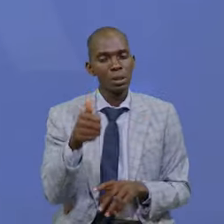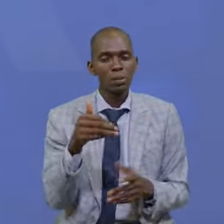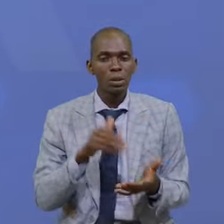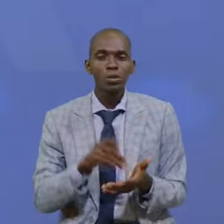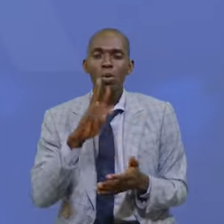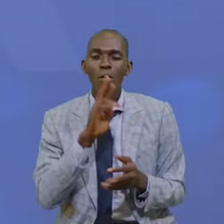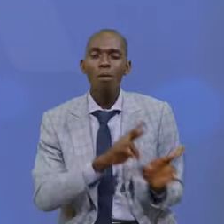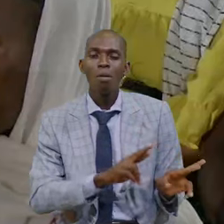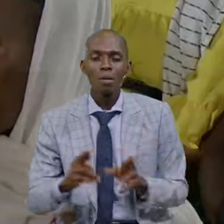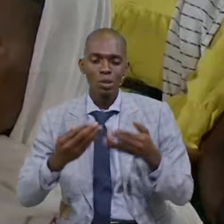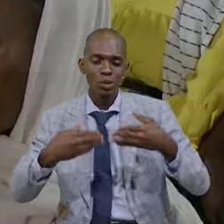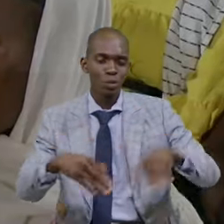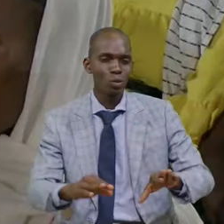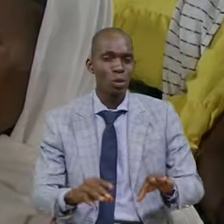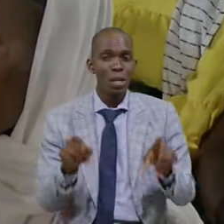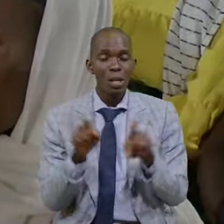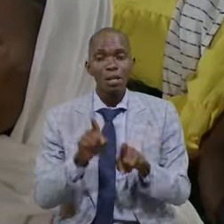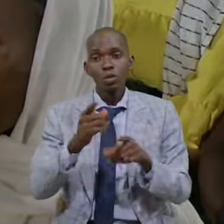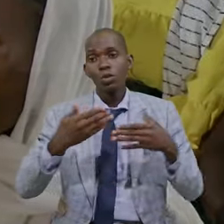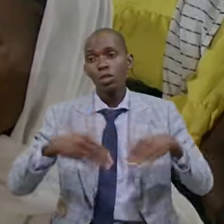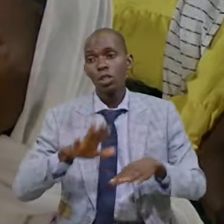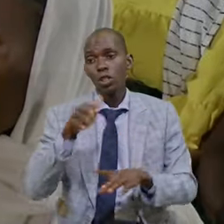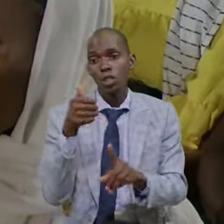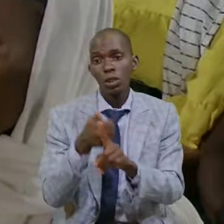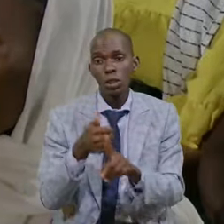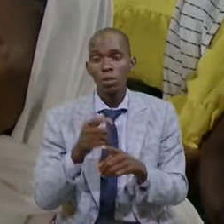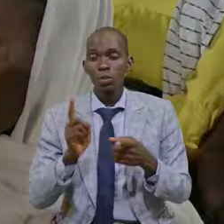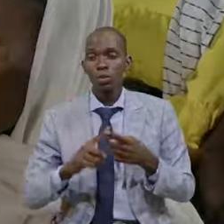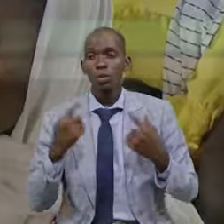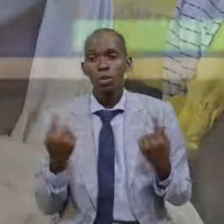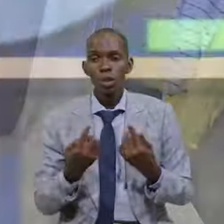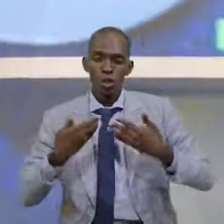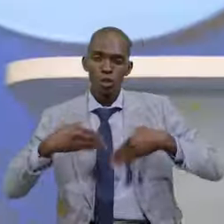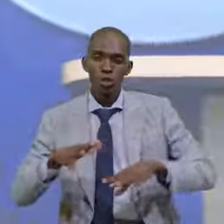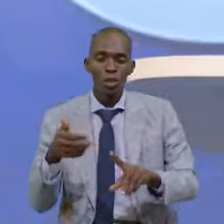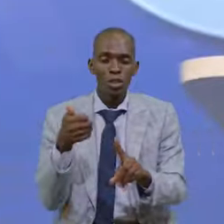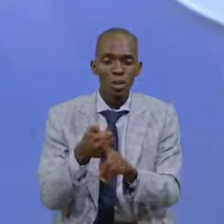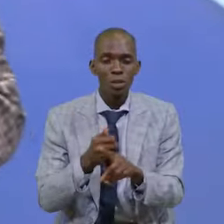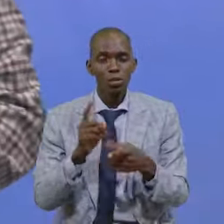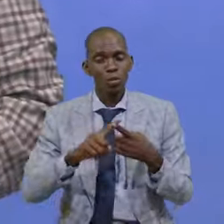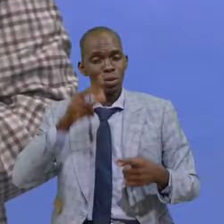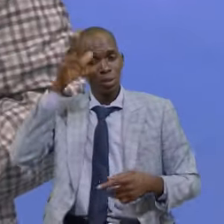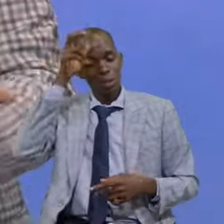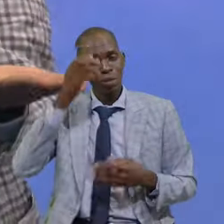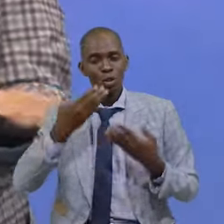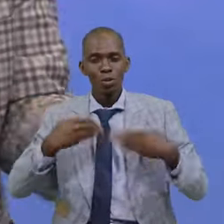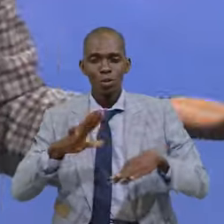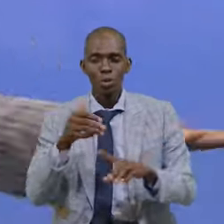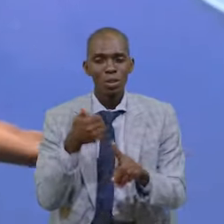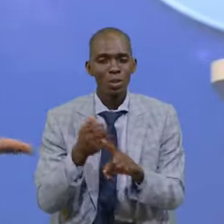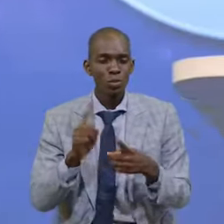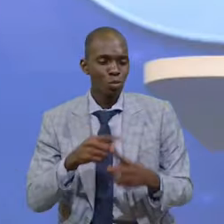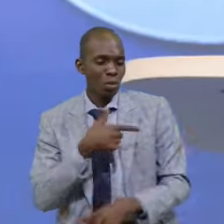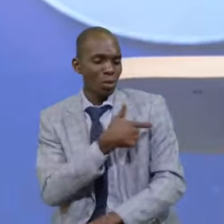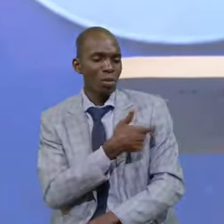yourself to sin, and sell yourself to Satan, and sell yourself to substance,